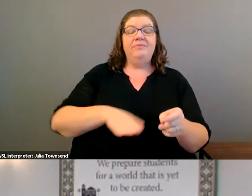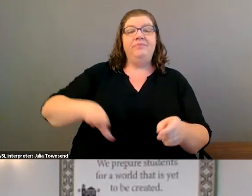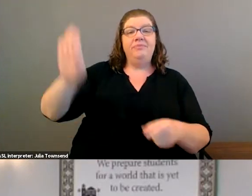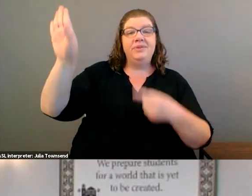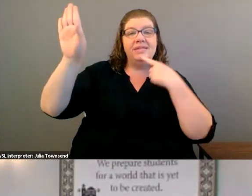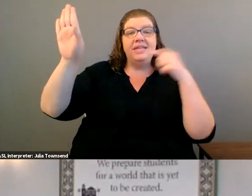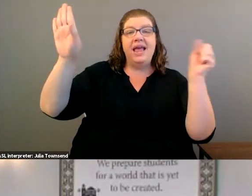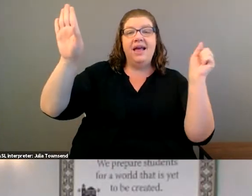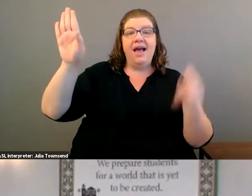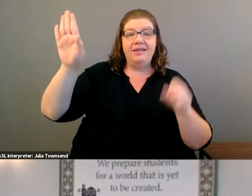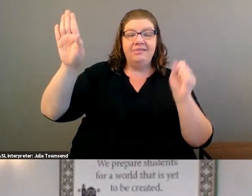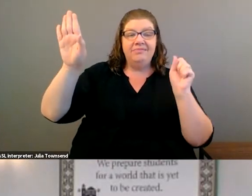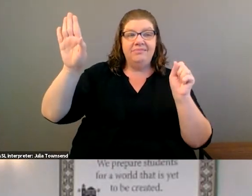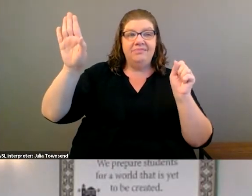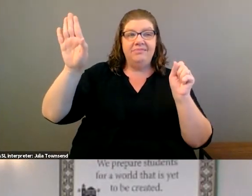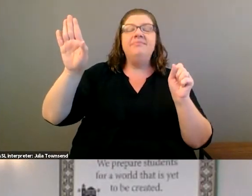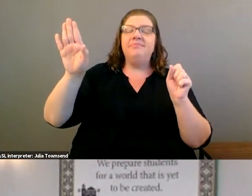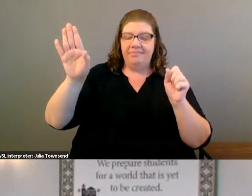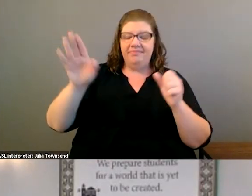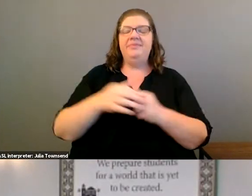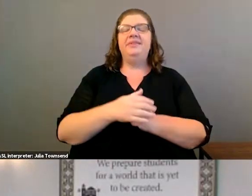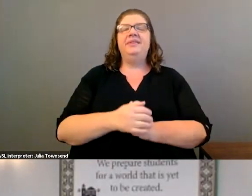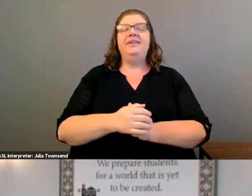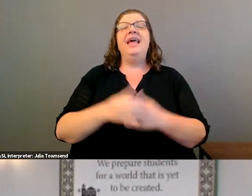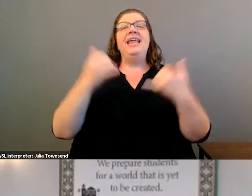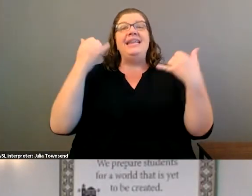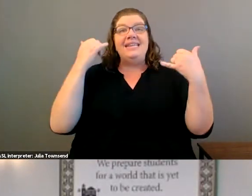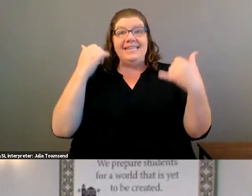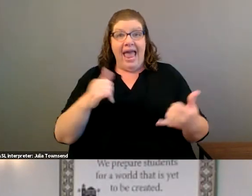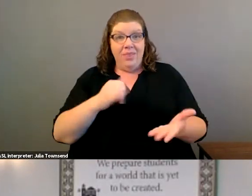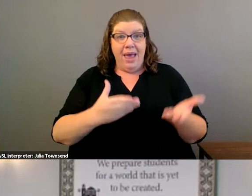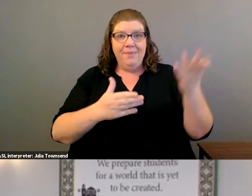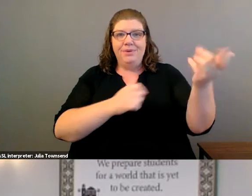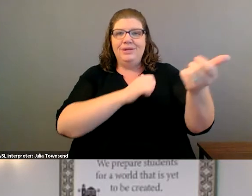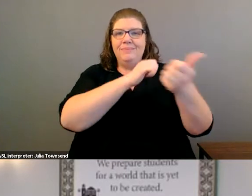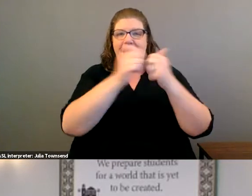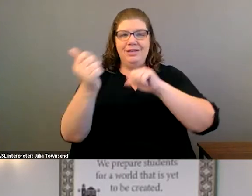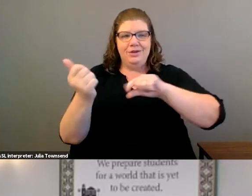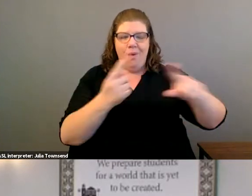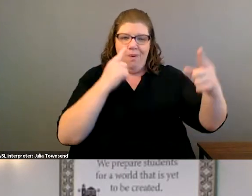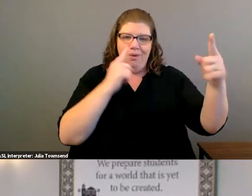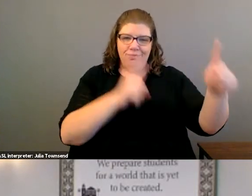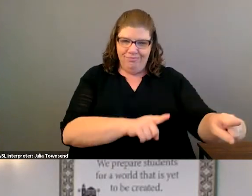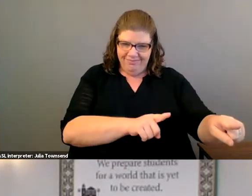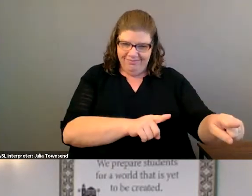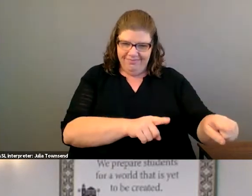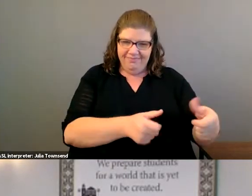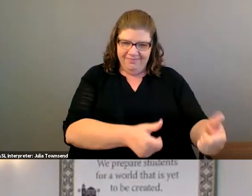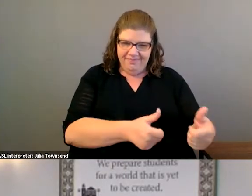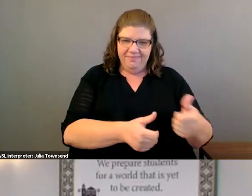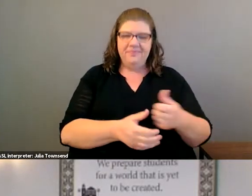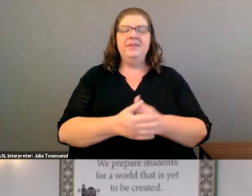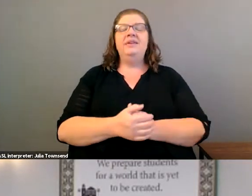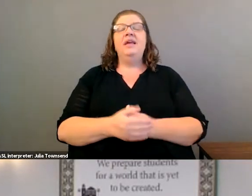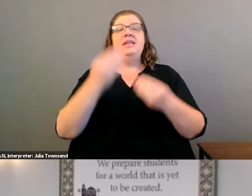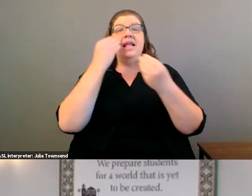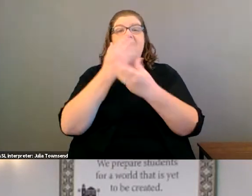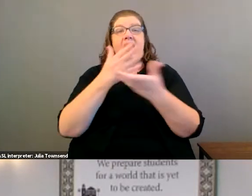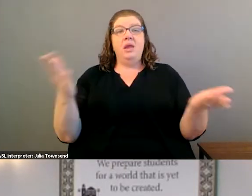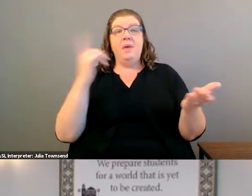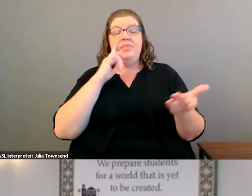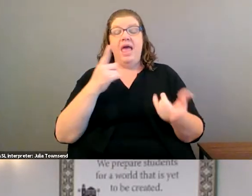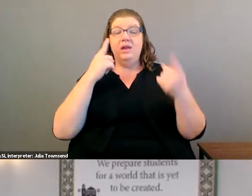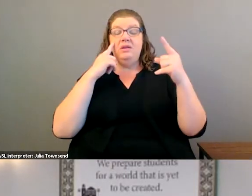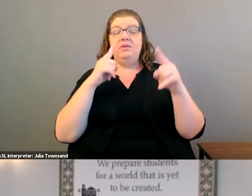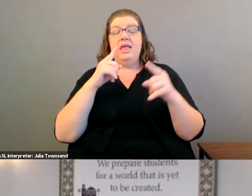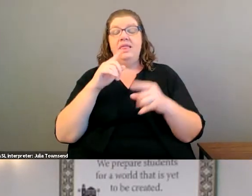saying aye. Aye. Aye. Aye. And now this motion passes unanimously. So just to let you know about the consent agenda,